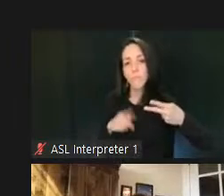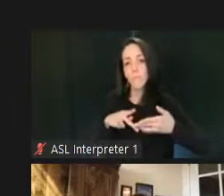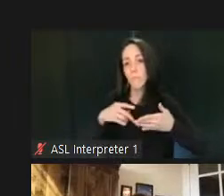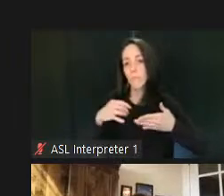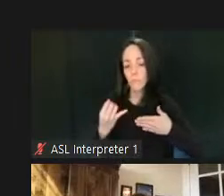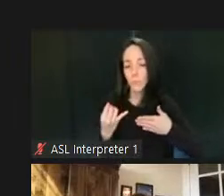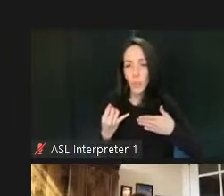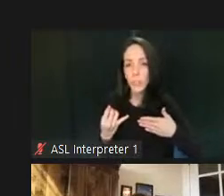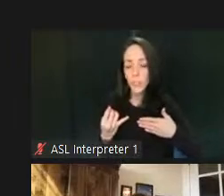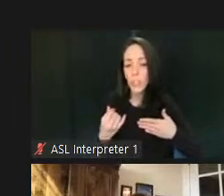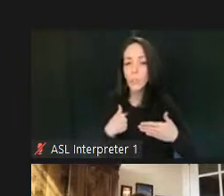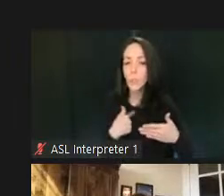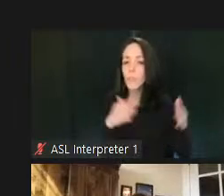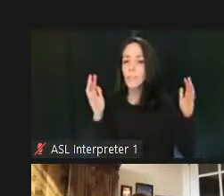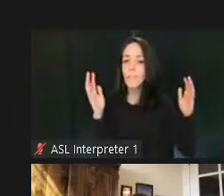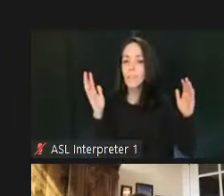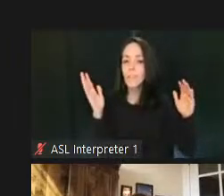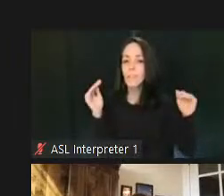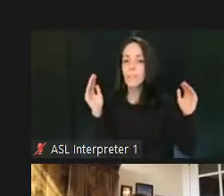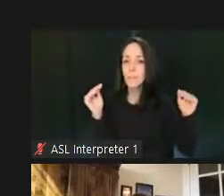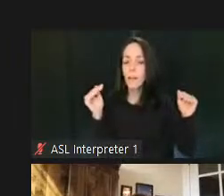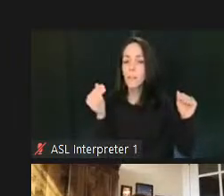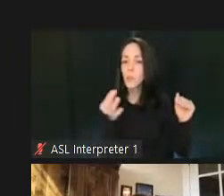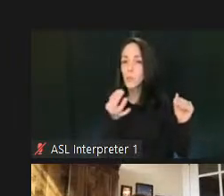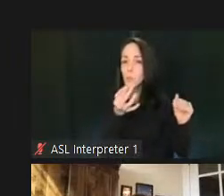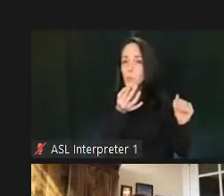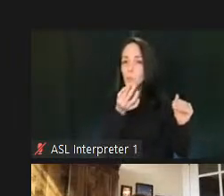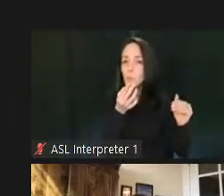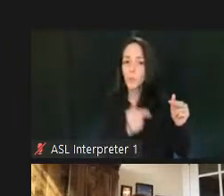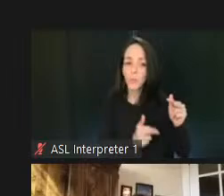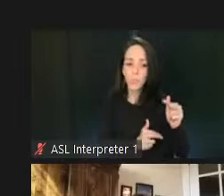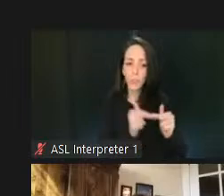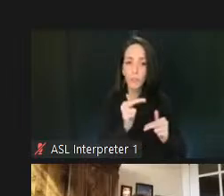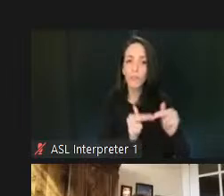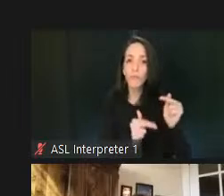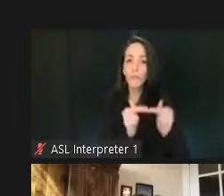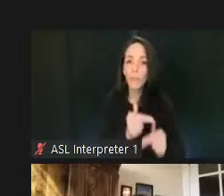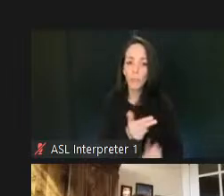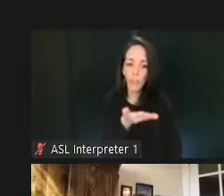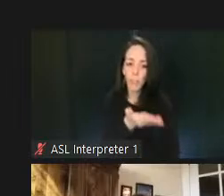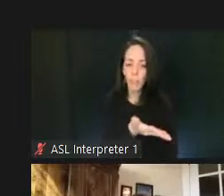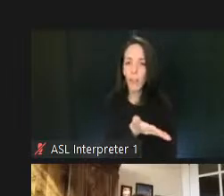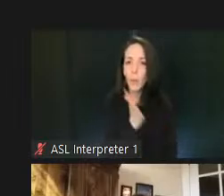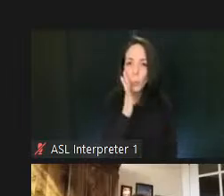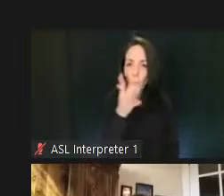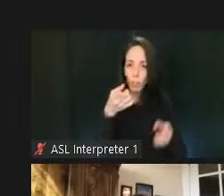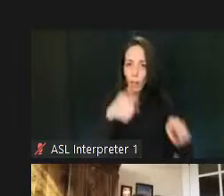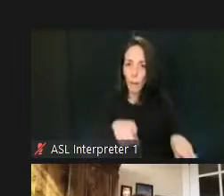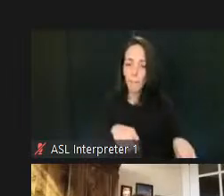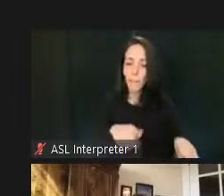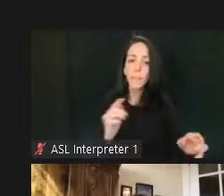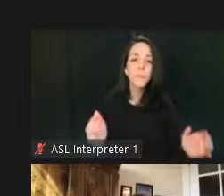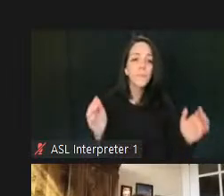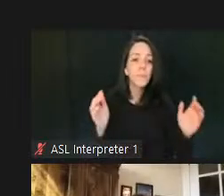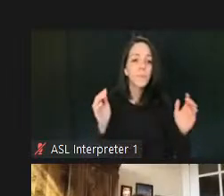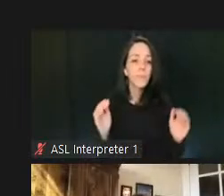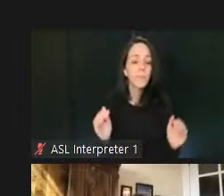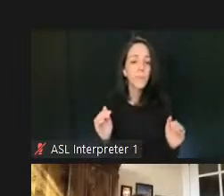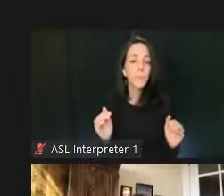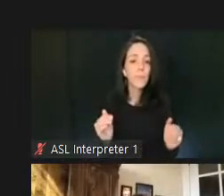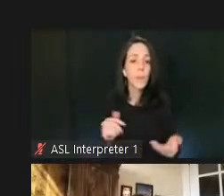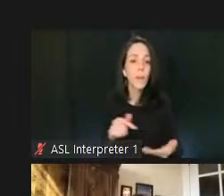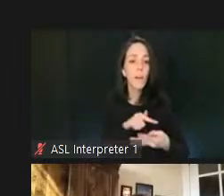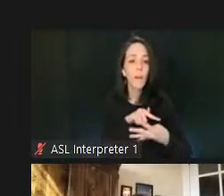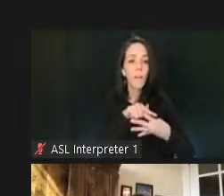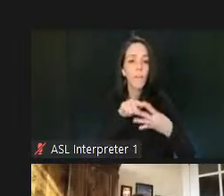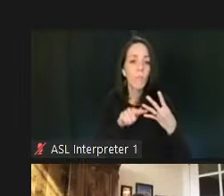we anticipate some upcoming construction activity in the near future. And then there are 4, I